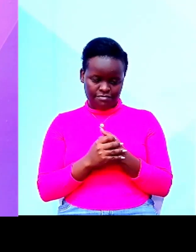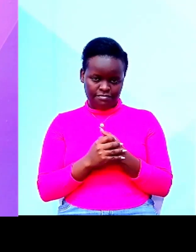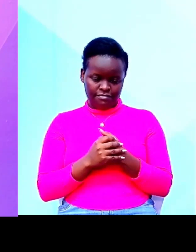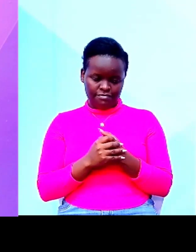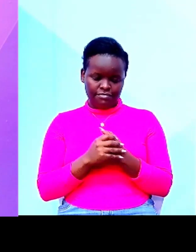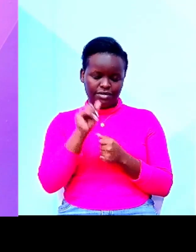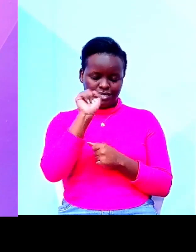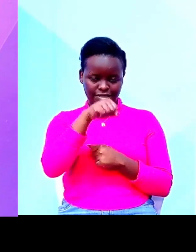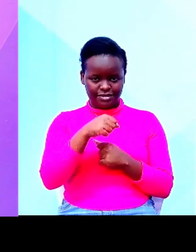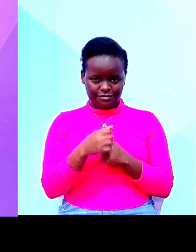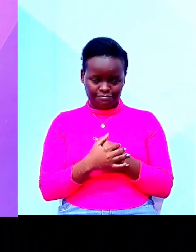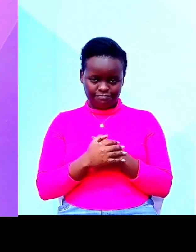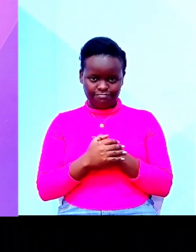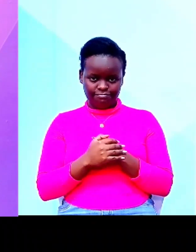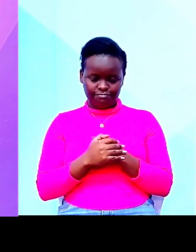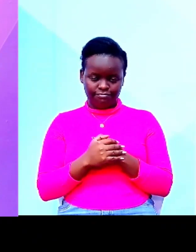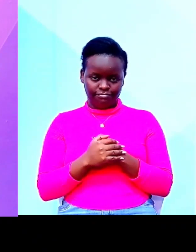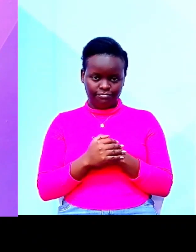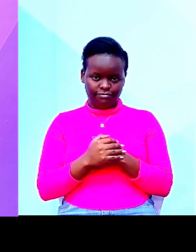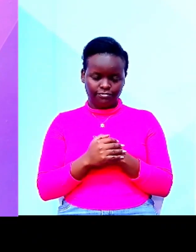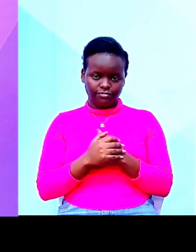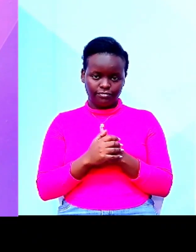Yeah.